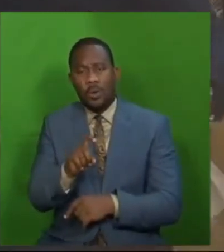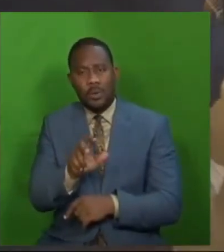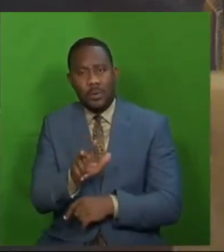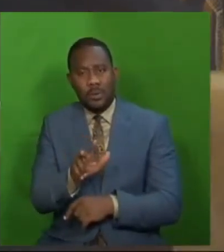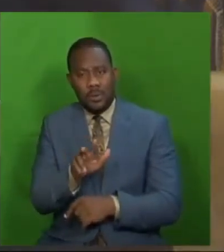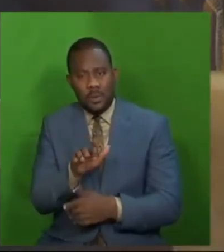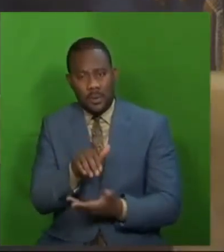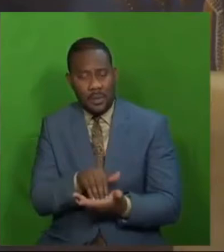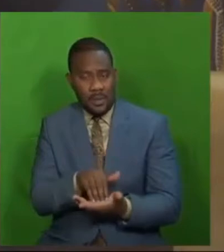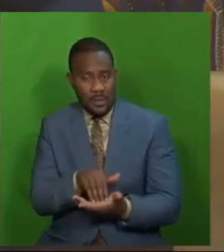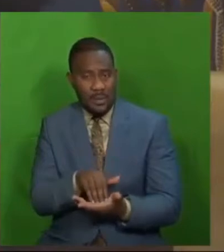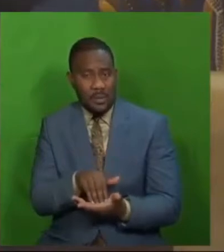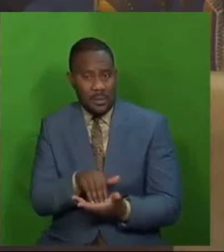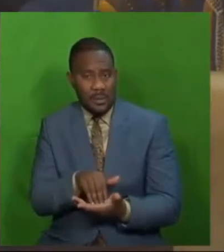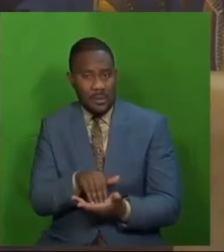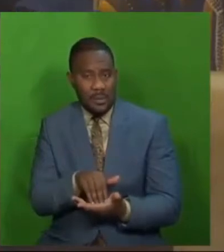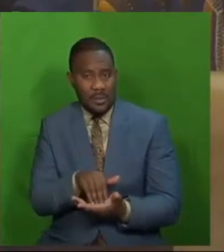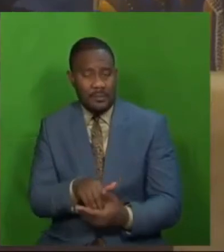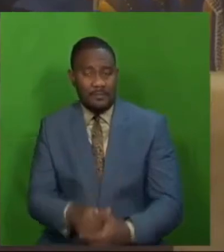103,